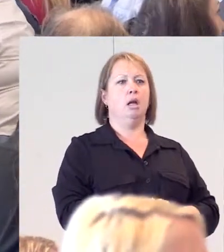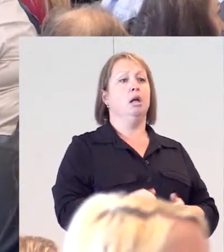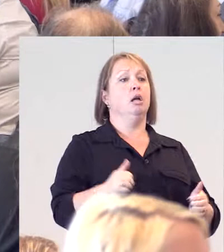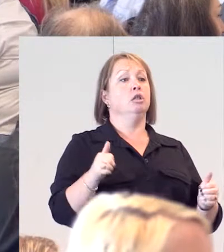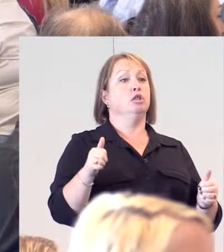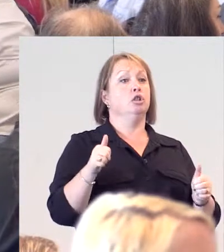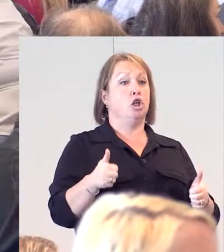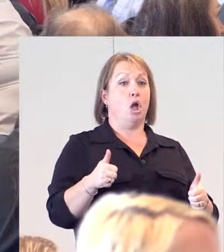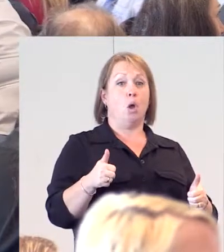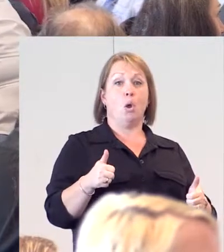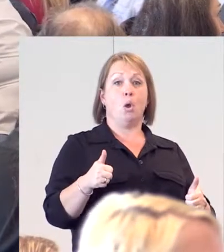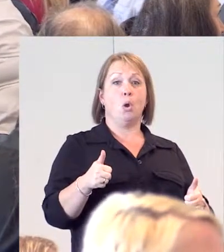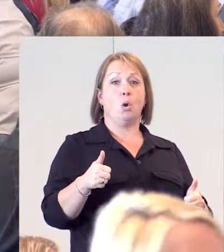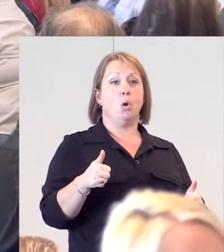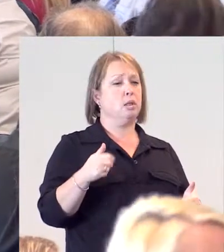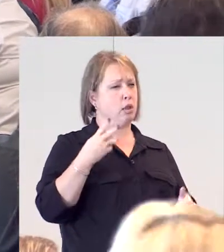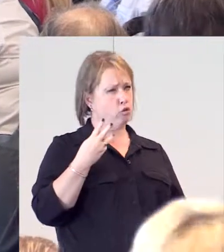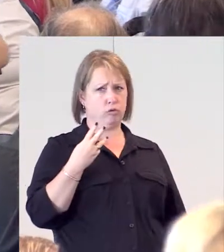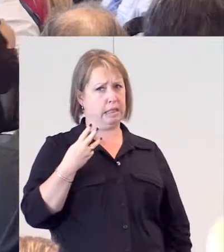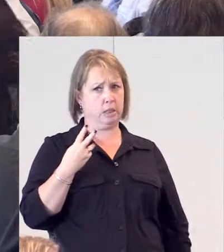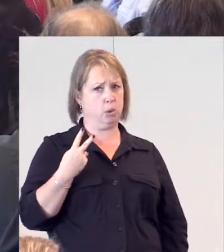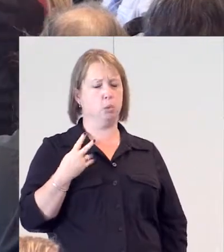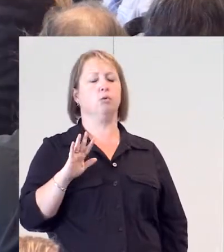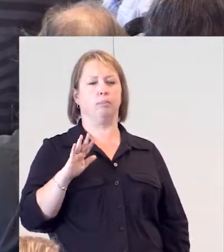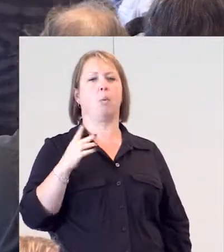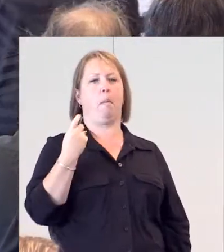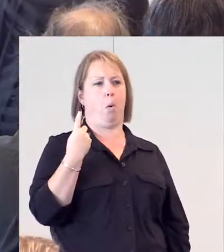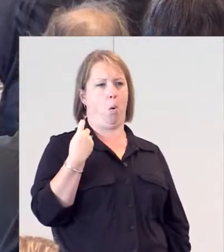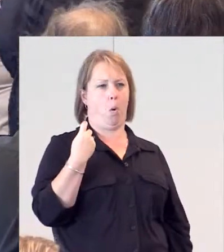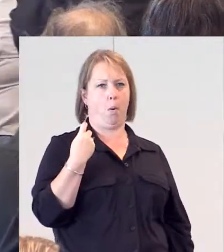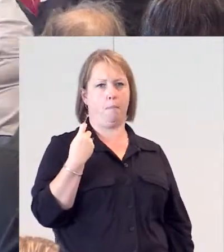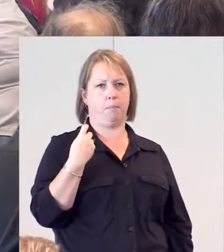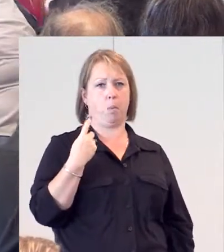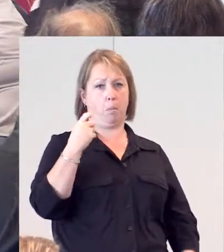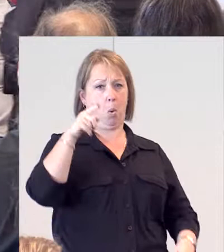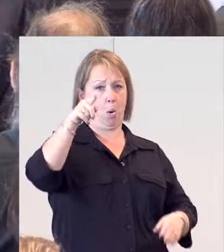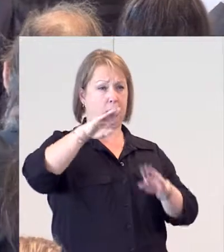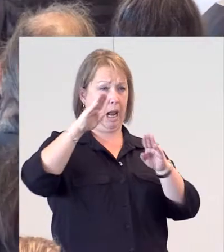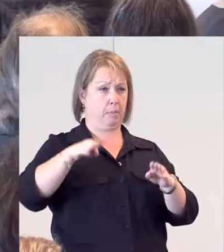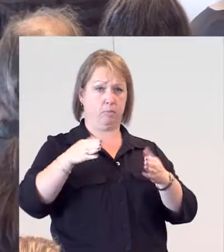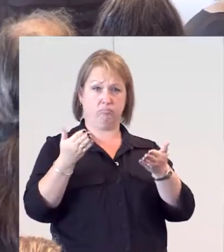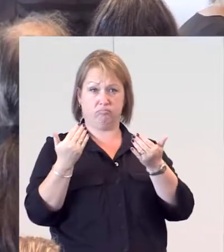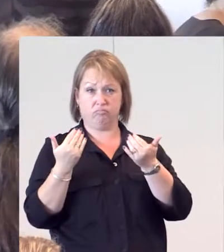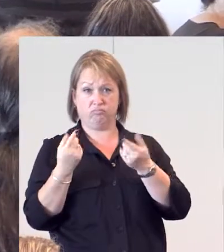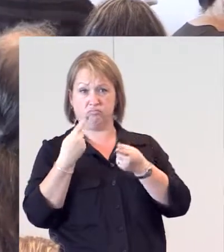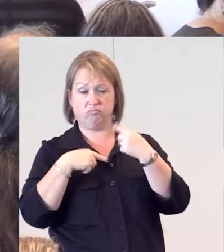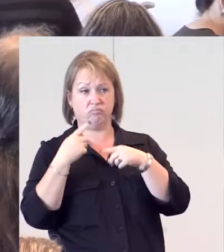So was that 3? That was 2. All right. Do you want to feedback?